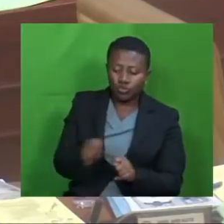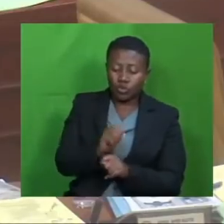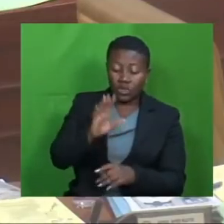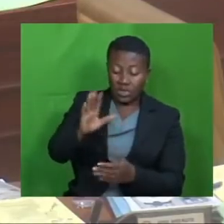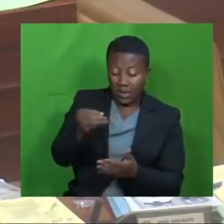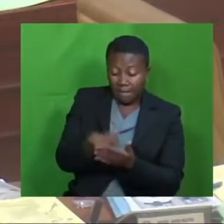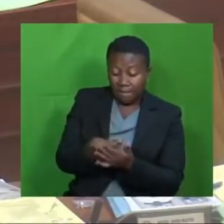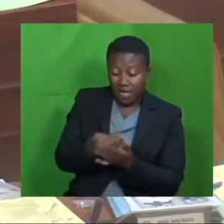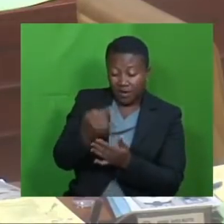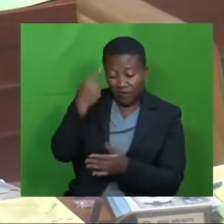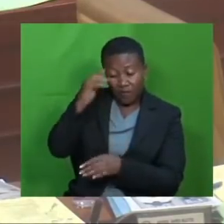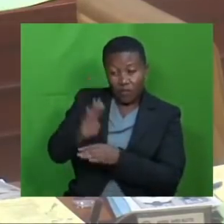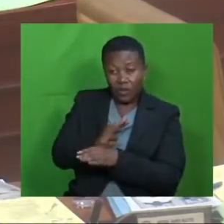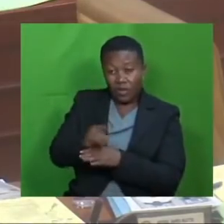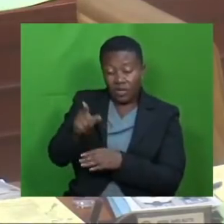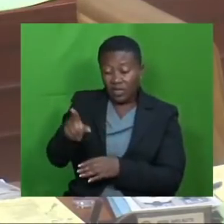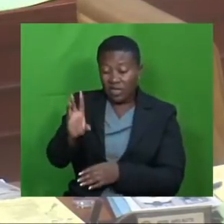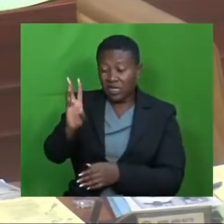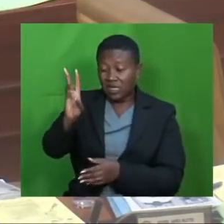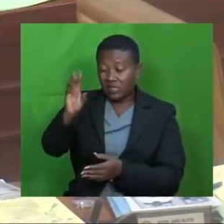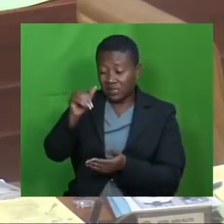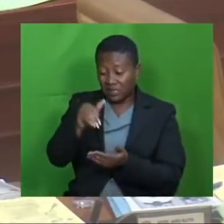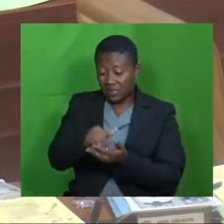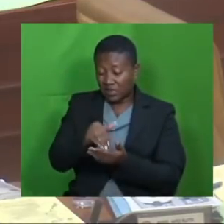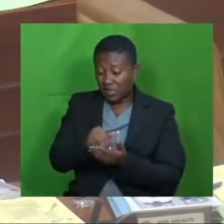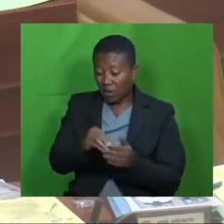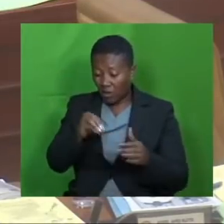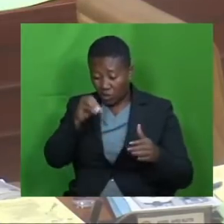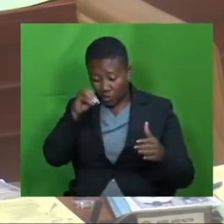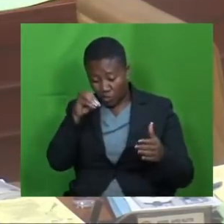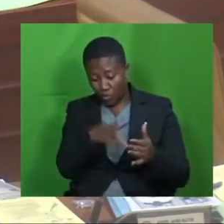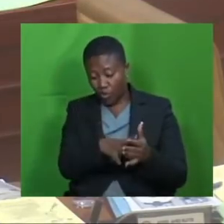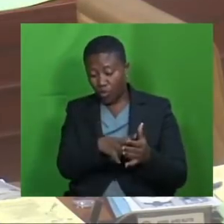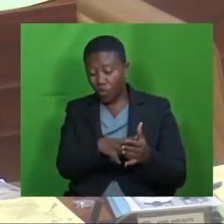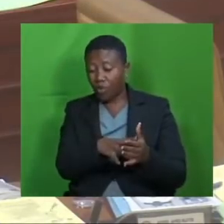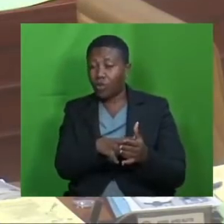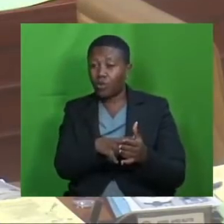of 6,000 Ghana cedis, that woman from Zwarungu,